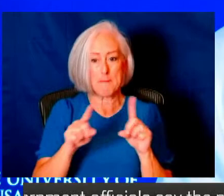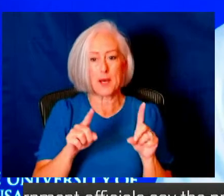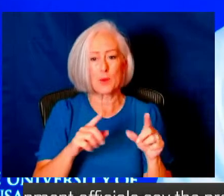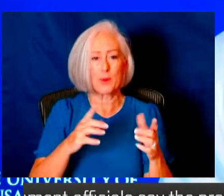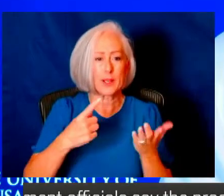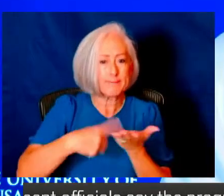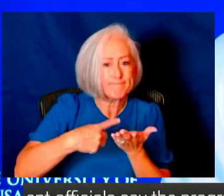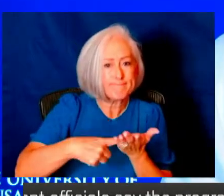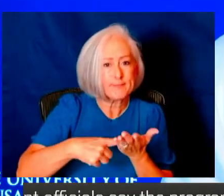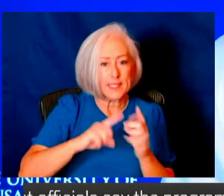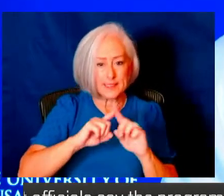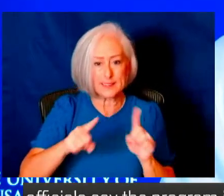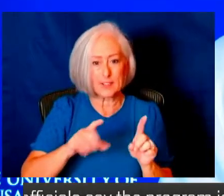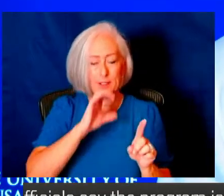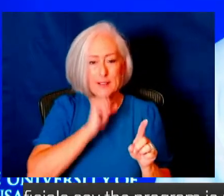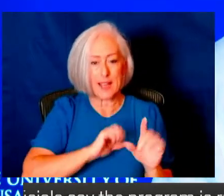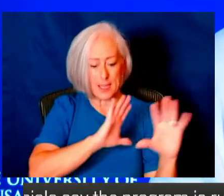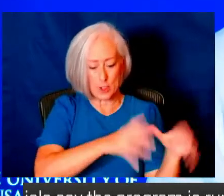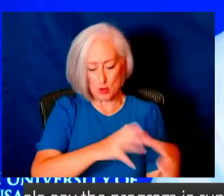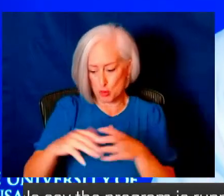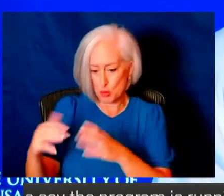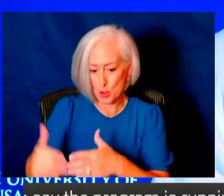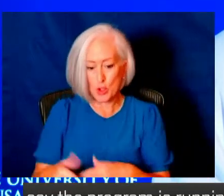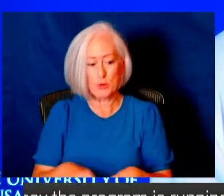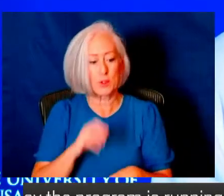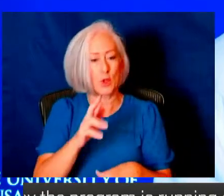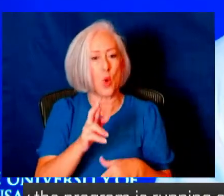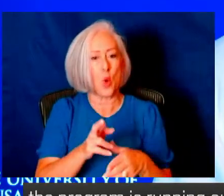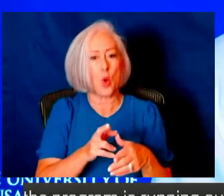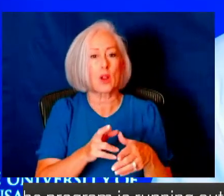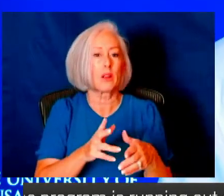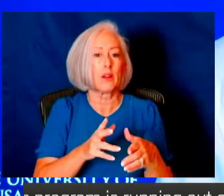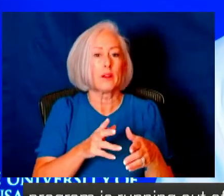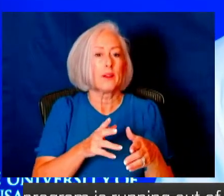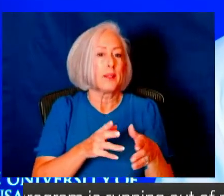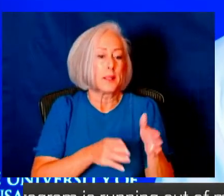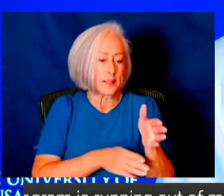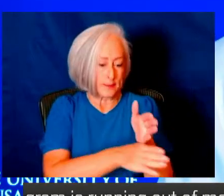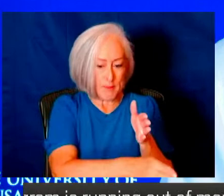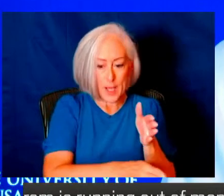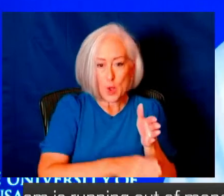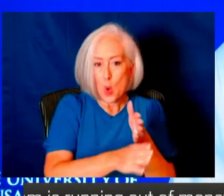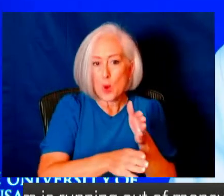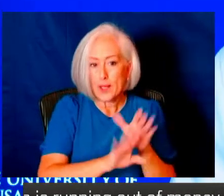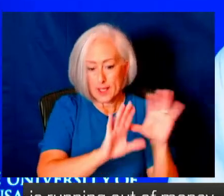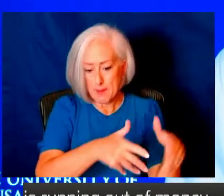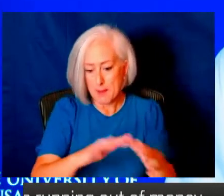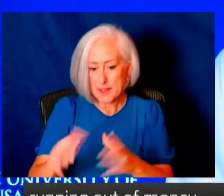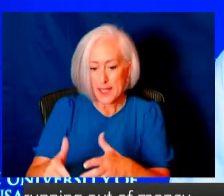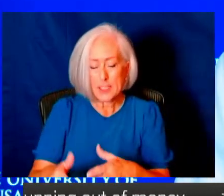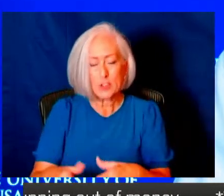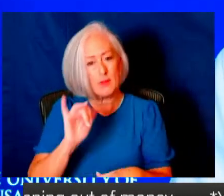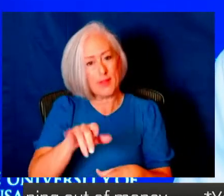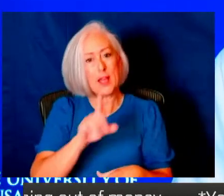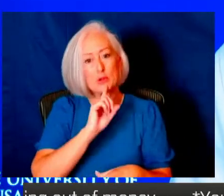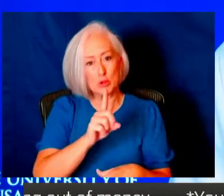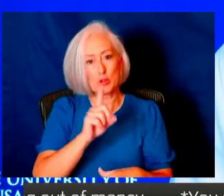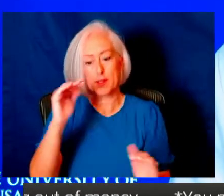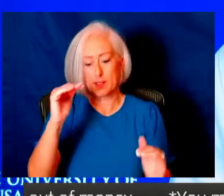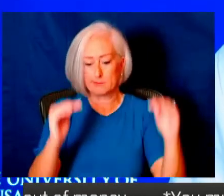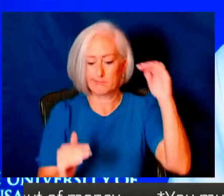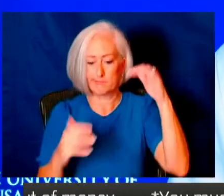that in certain populations, minority populations, that is even more true as well because of the health disparities and overall underlying